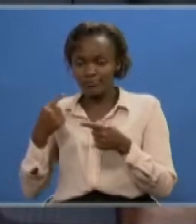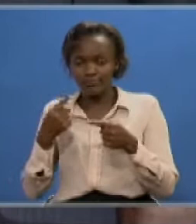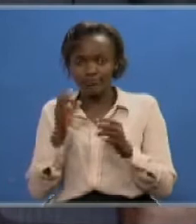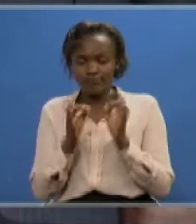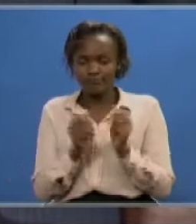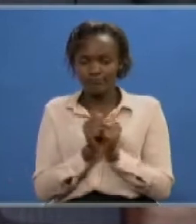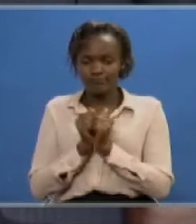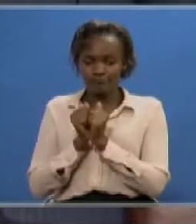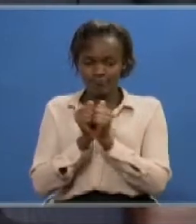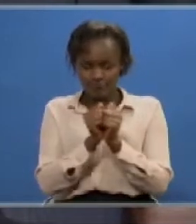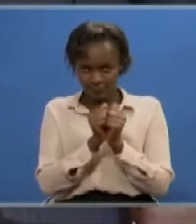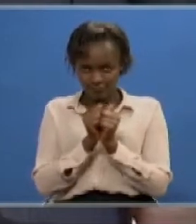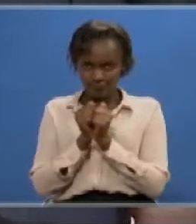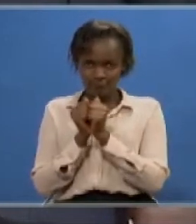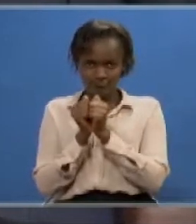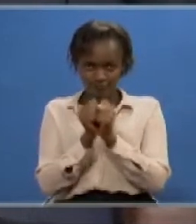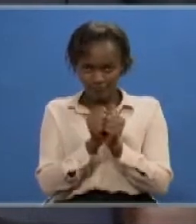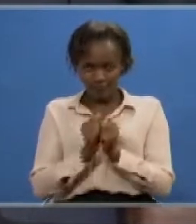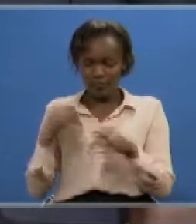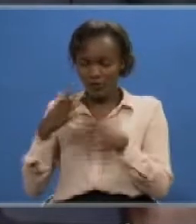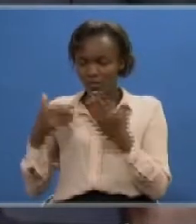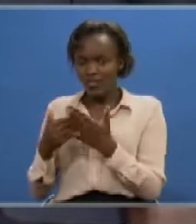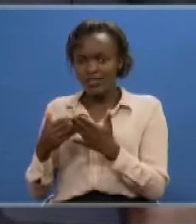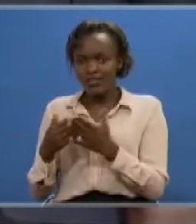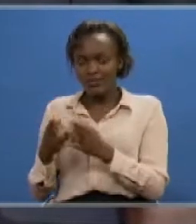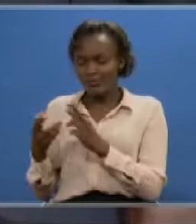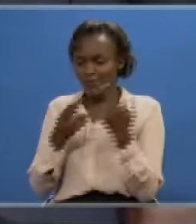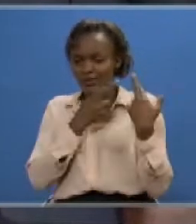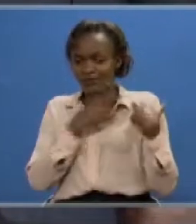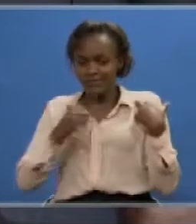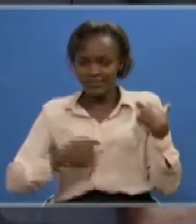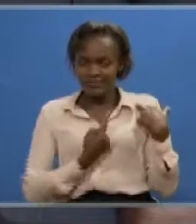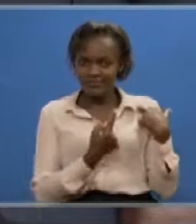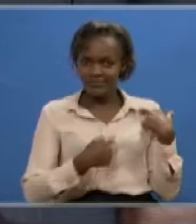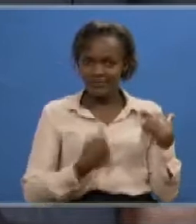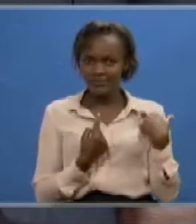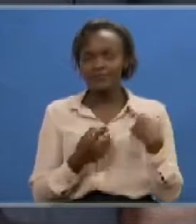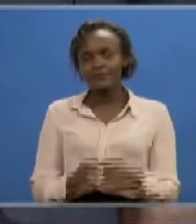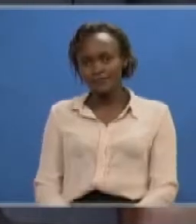tukiwa kila mmoja wetu atachukua jukumu lake kibinafsi.